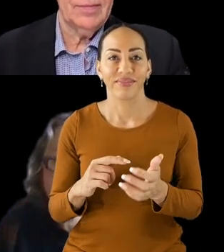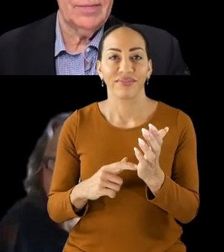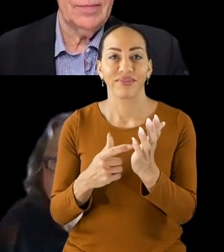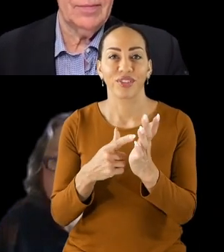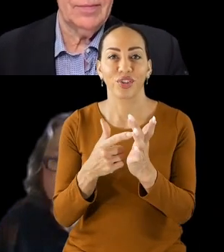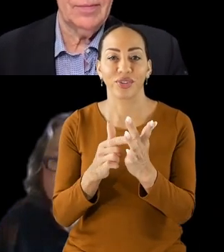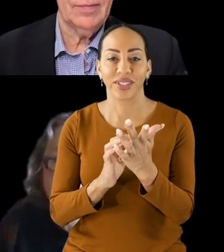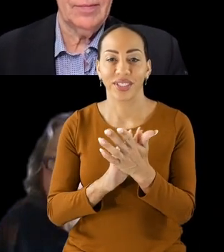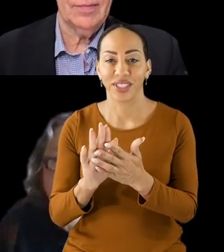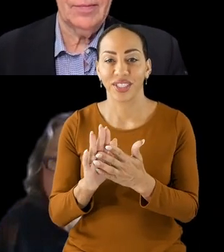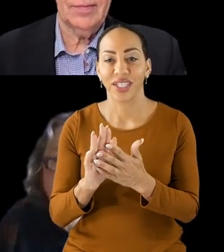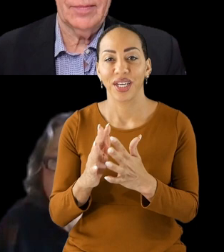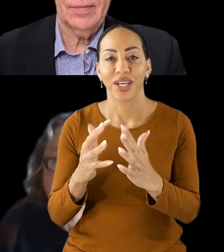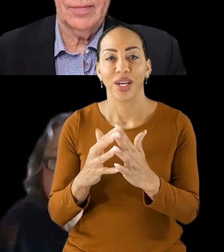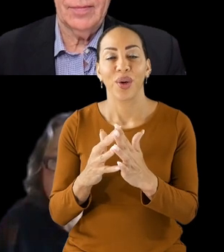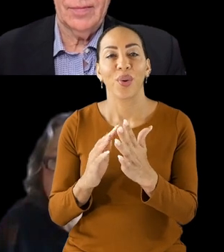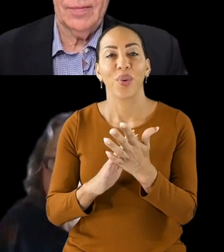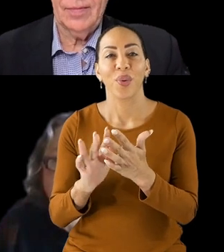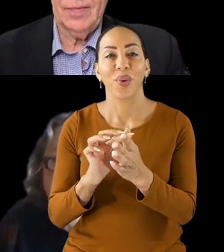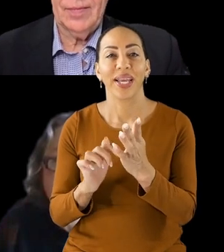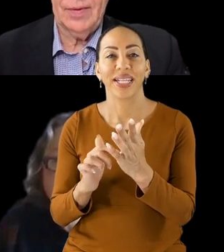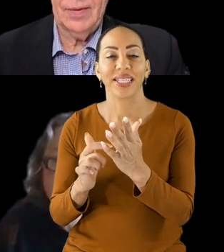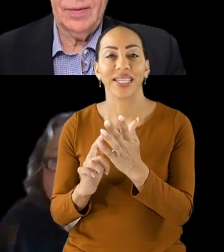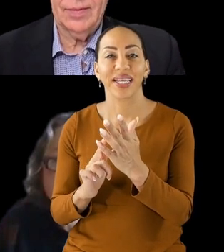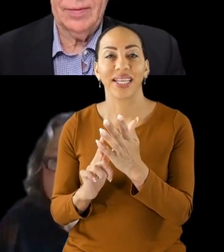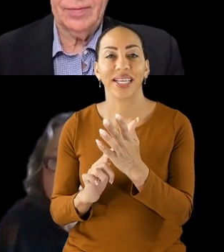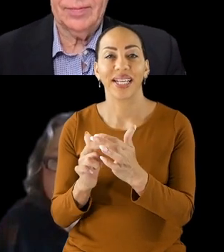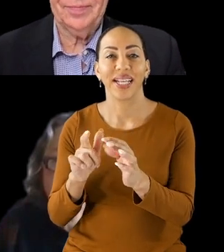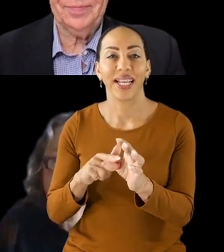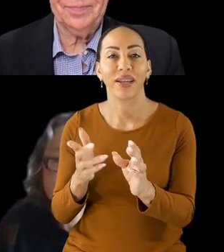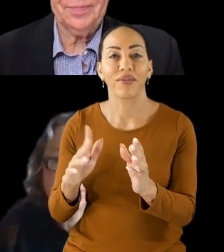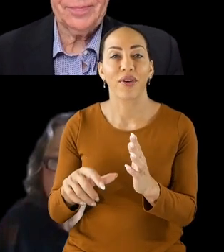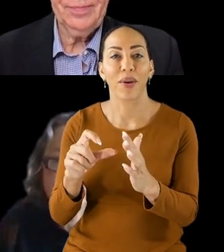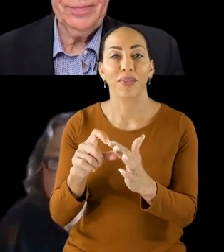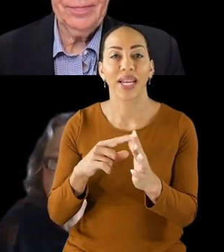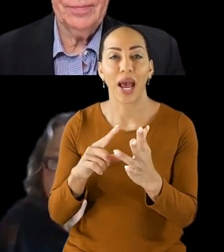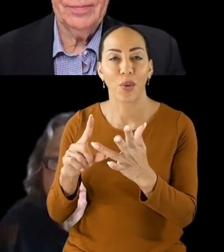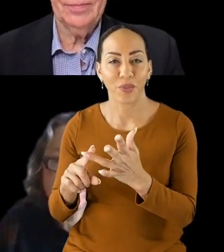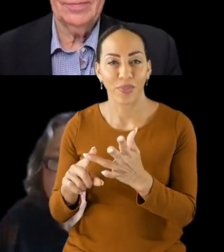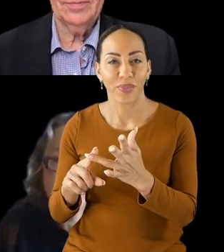to Trish Wheatley from Disability Arts Online,